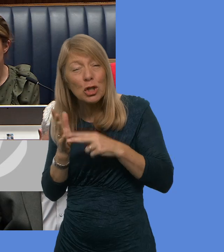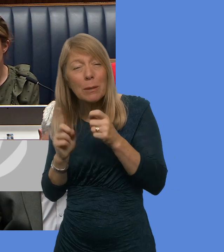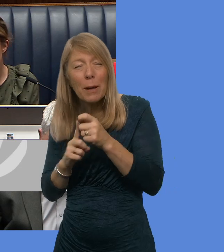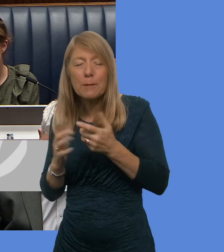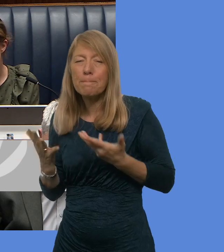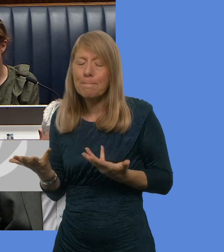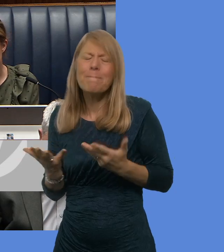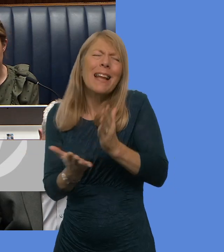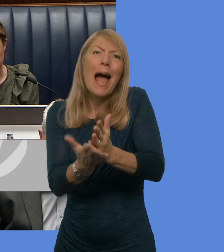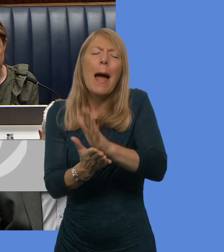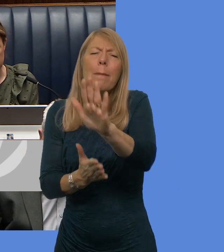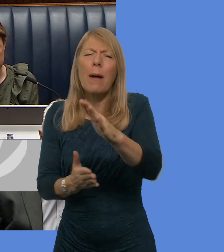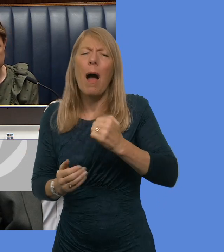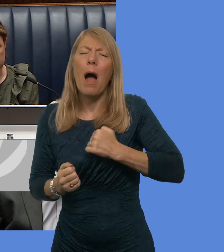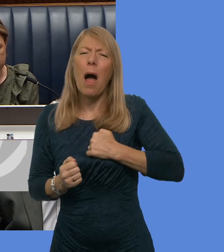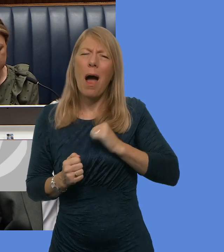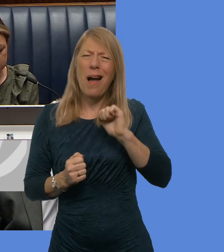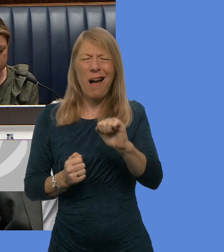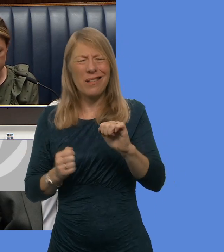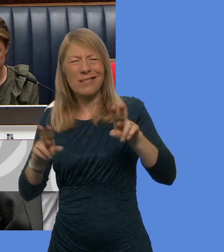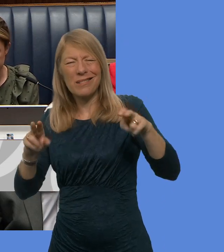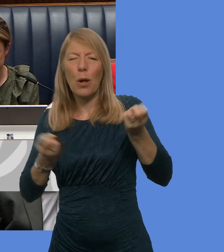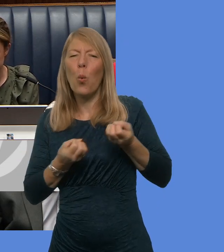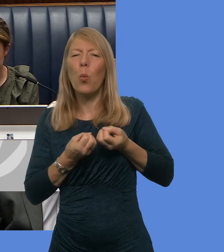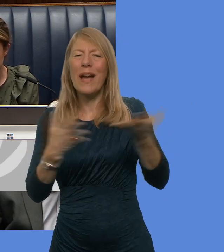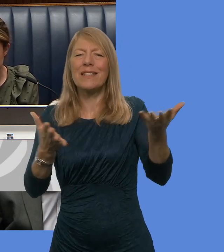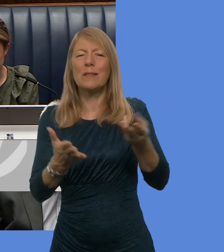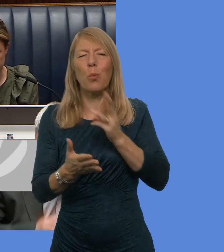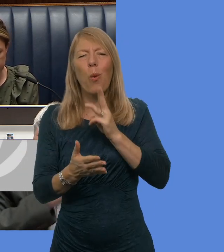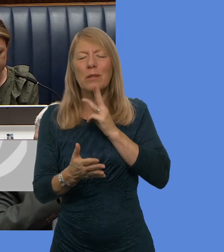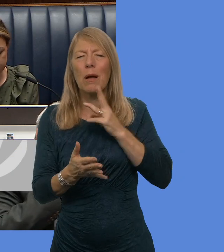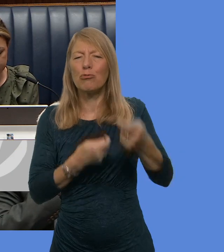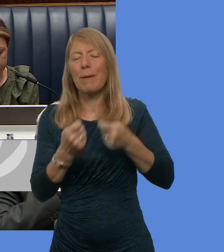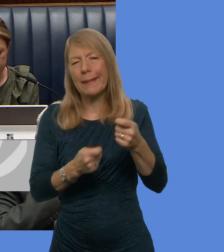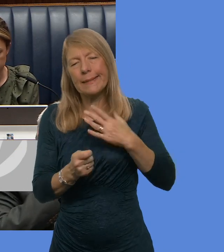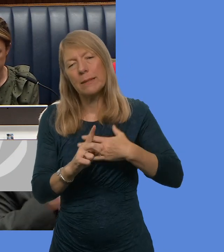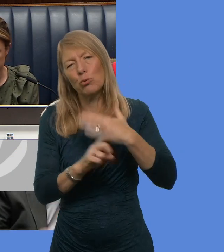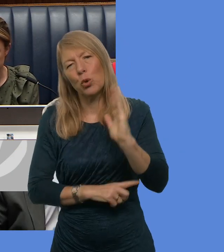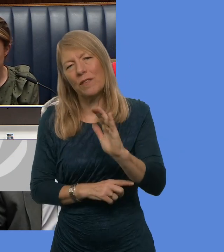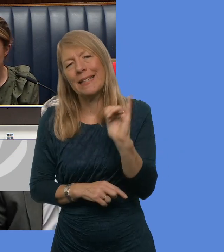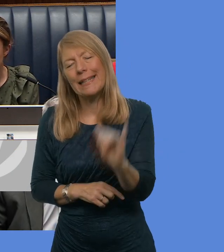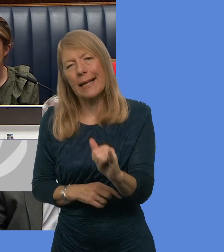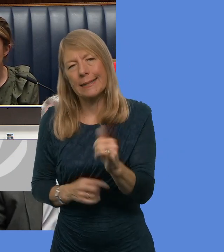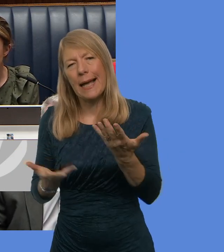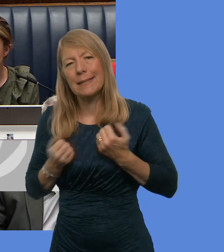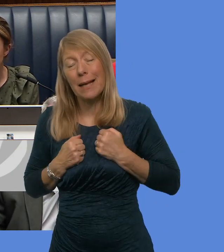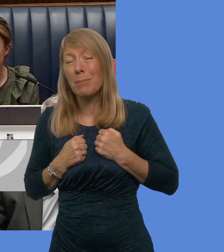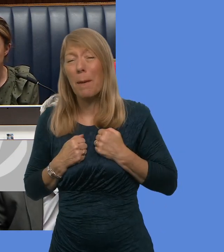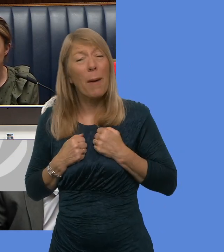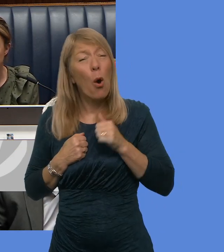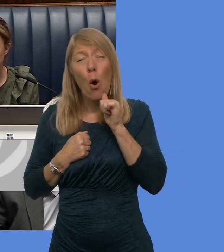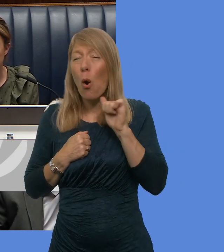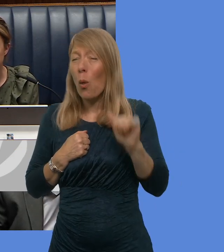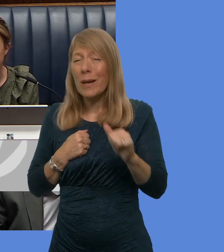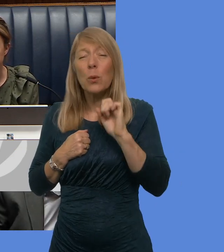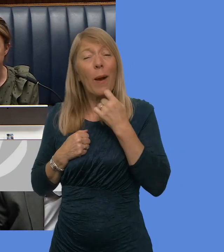works, but the most efficient wastewater treatment works will always have an overflow built into them,